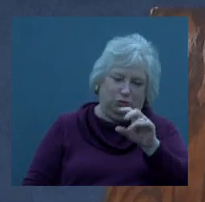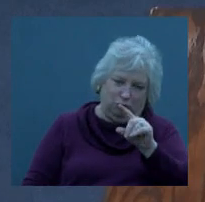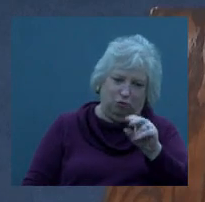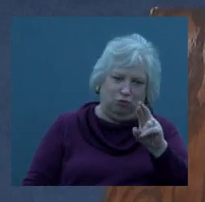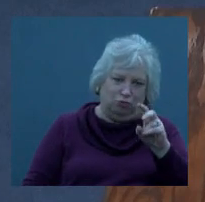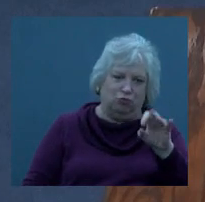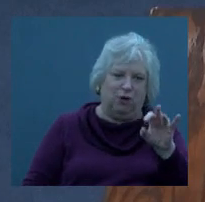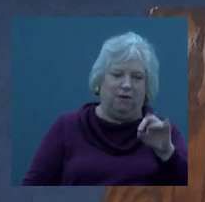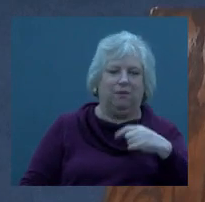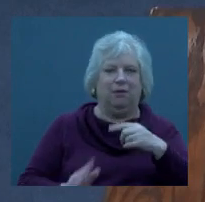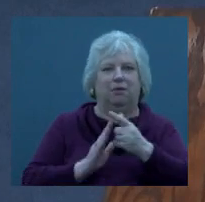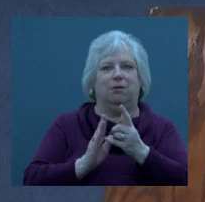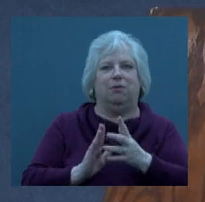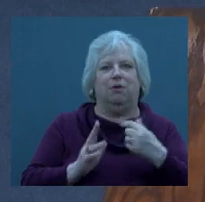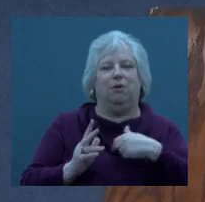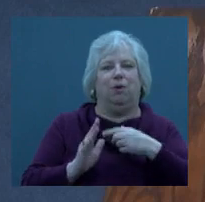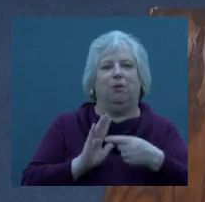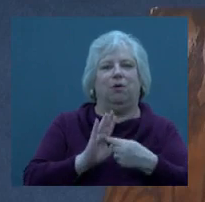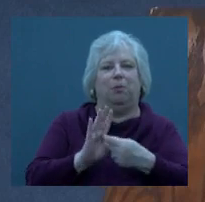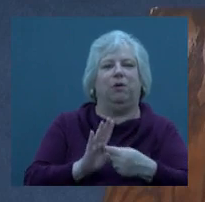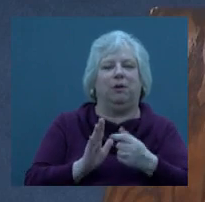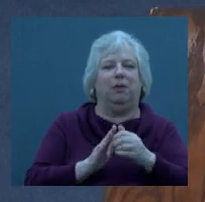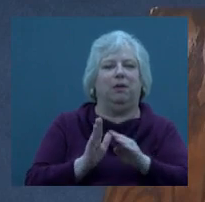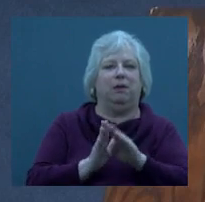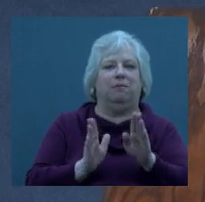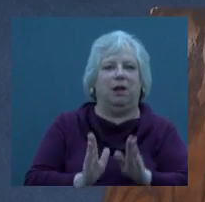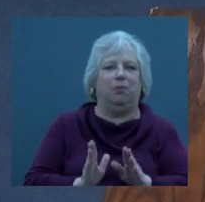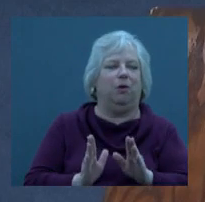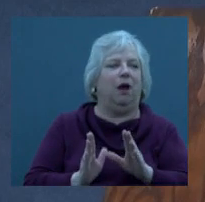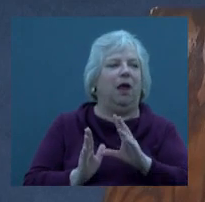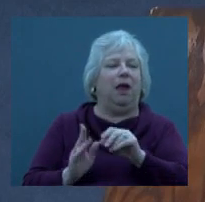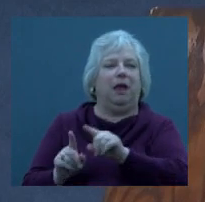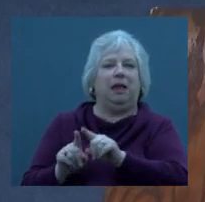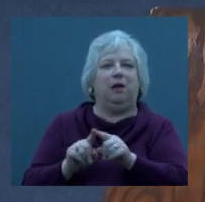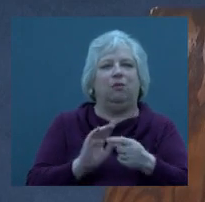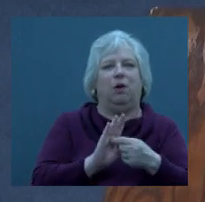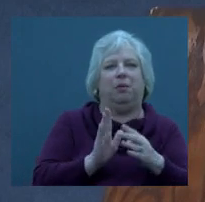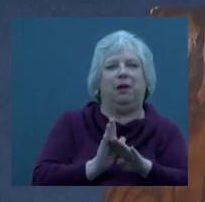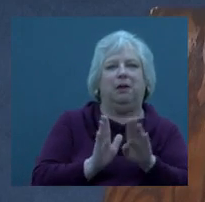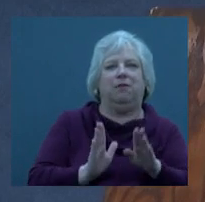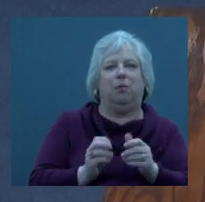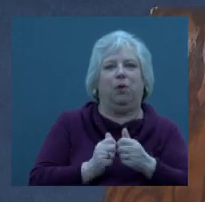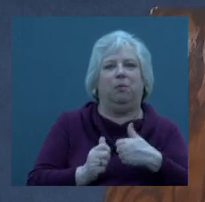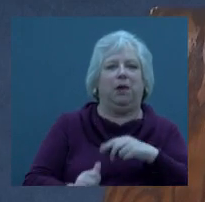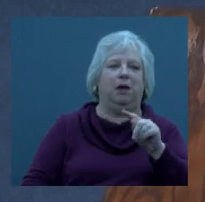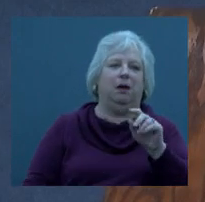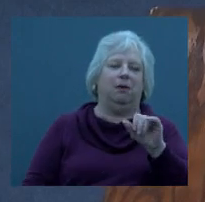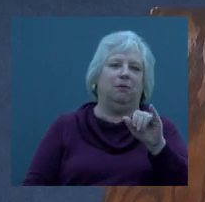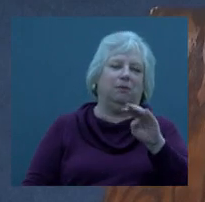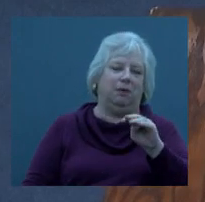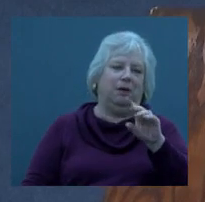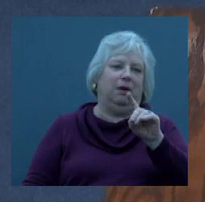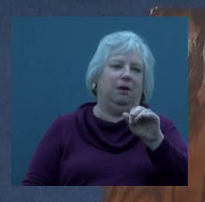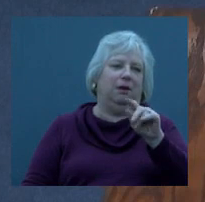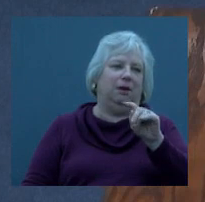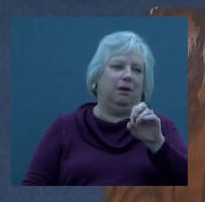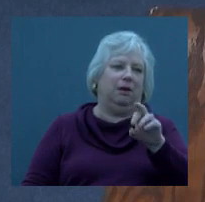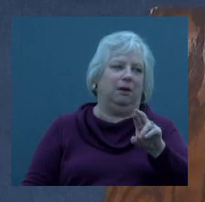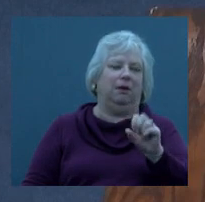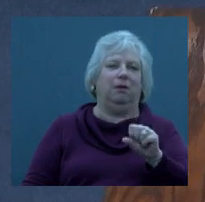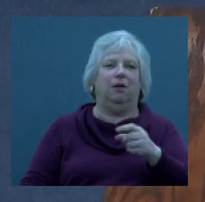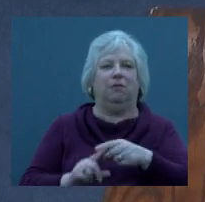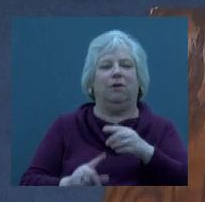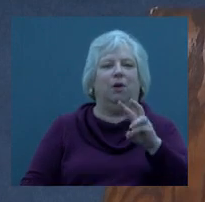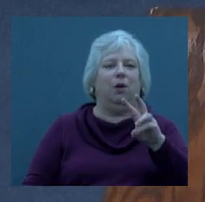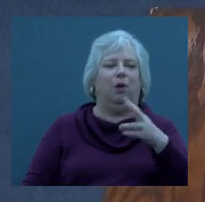and we represent the developer. Also here representing the developer with me today is Tim Daters of